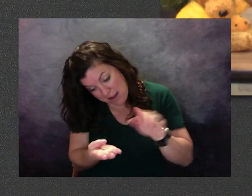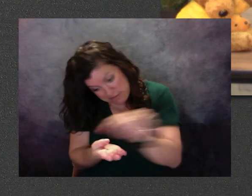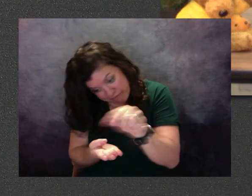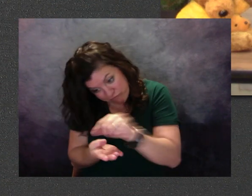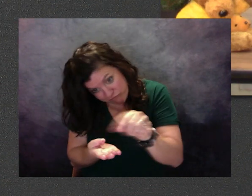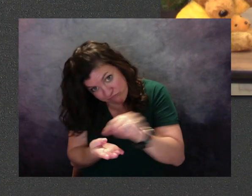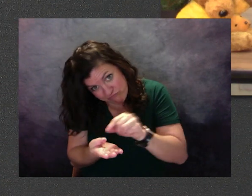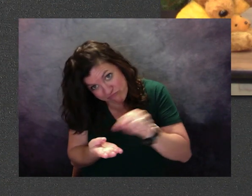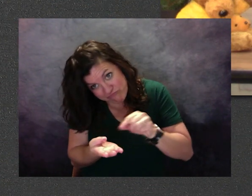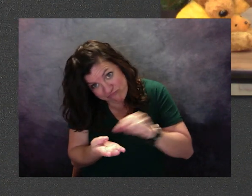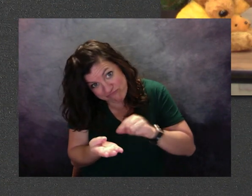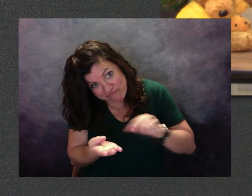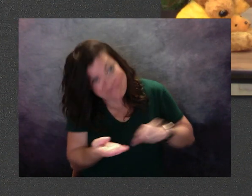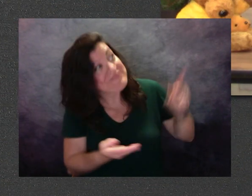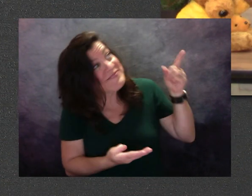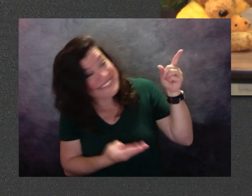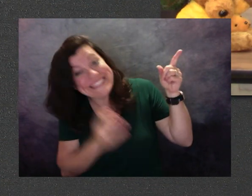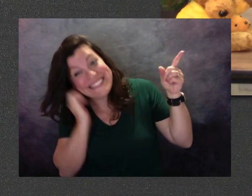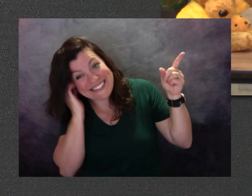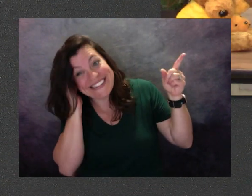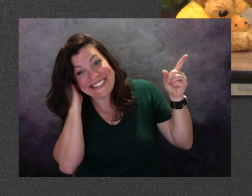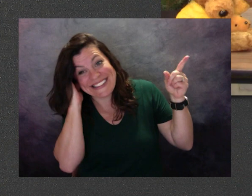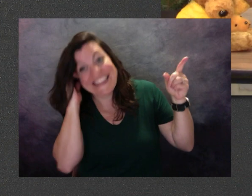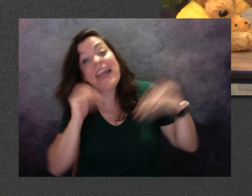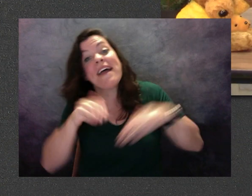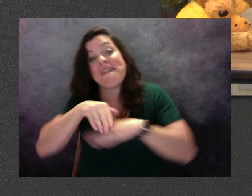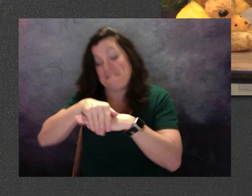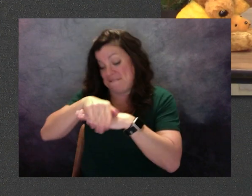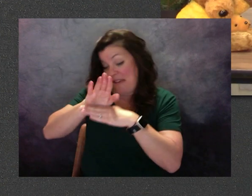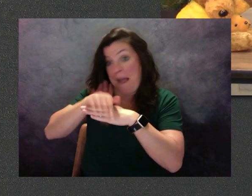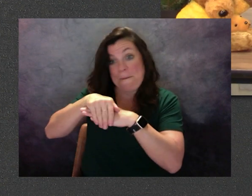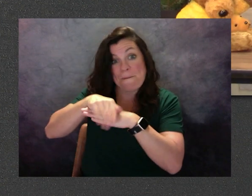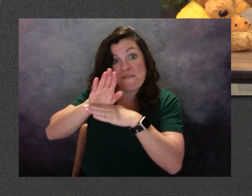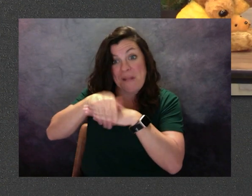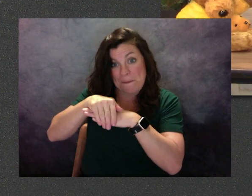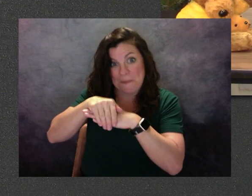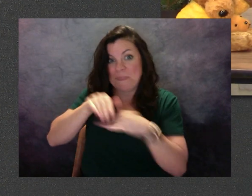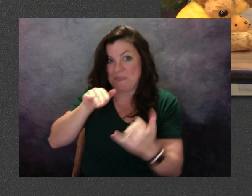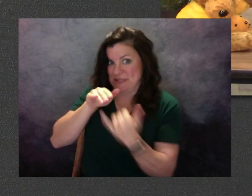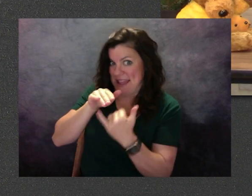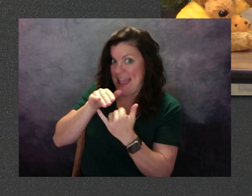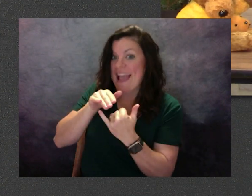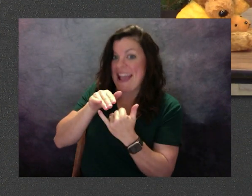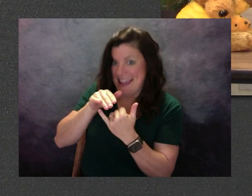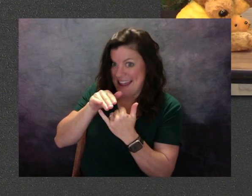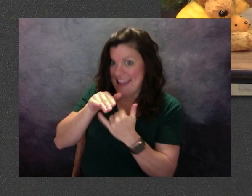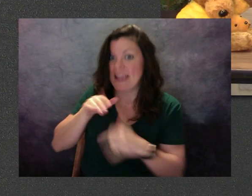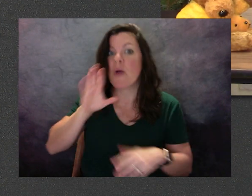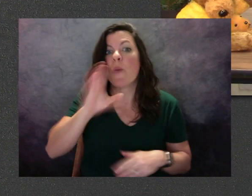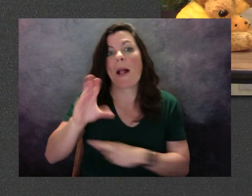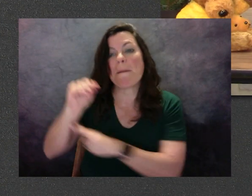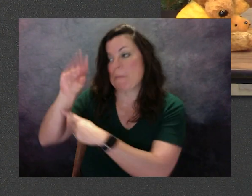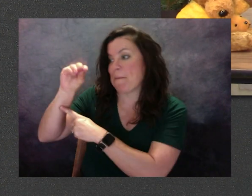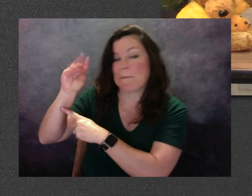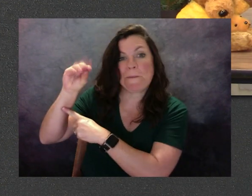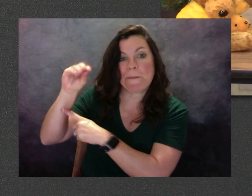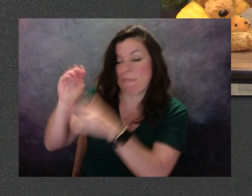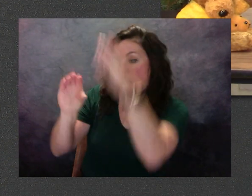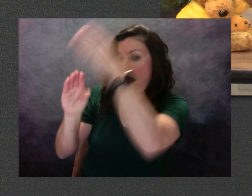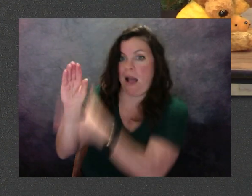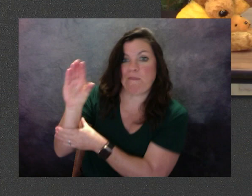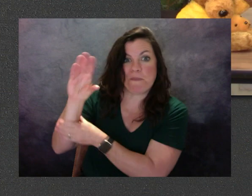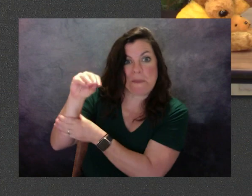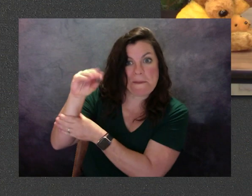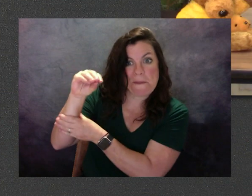your flap here because we're gonna make a puppet. All right, so go ahead and scribble. You scribble, scribble, scribble.